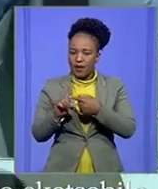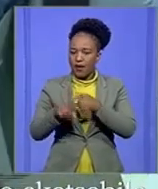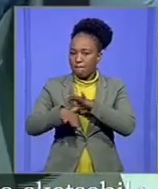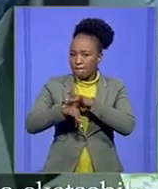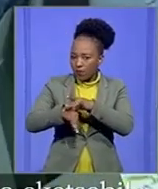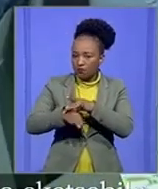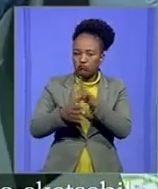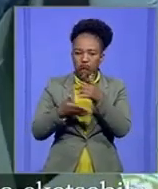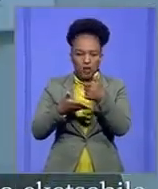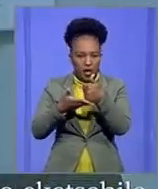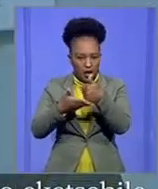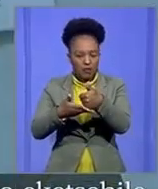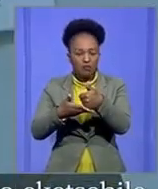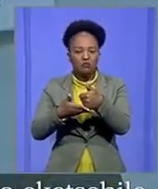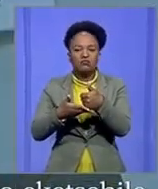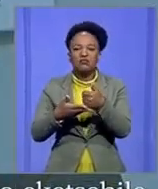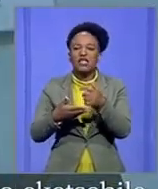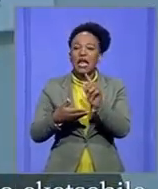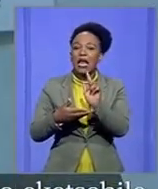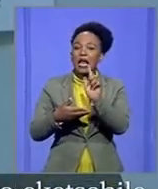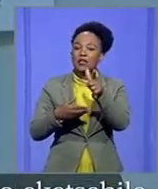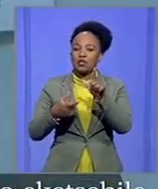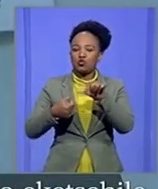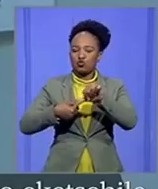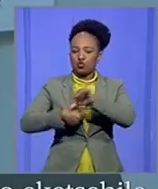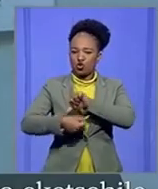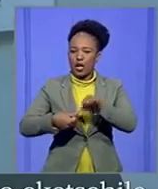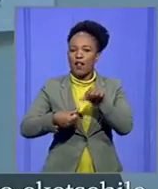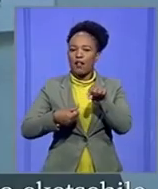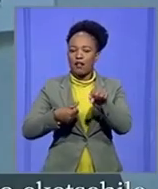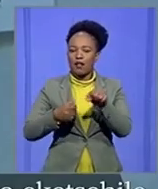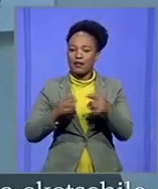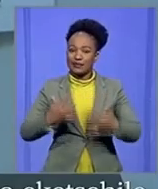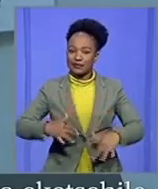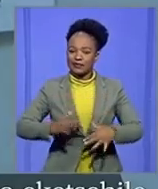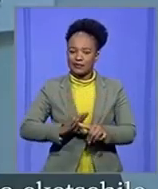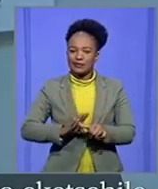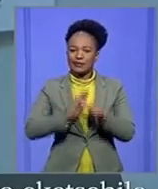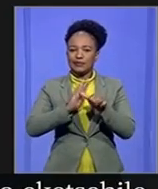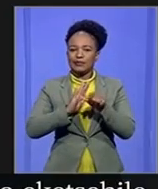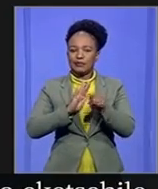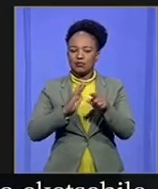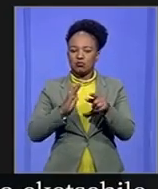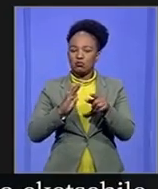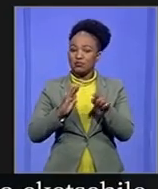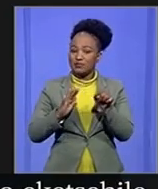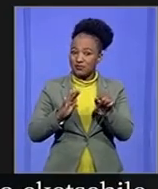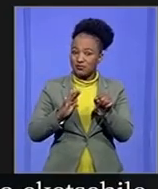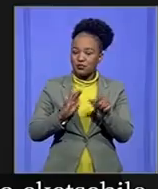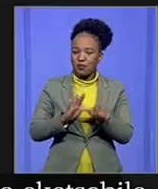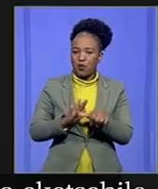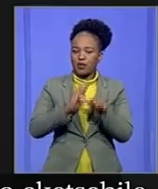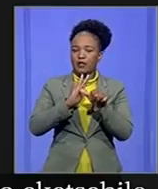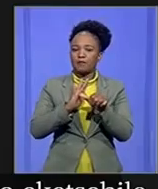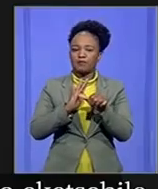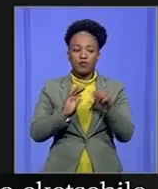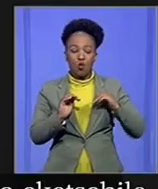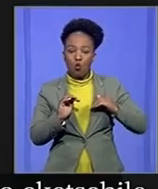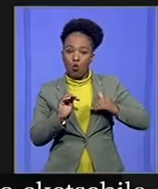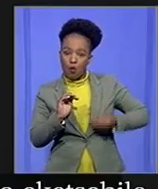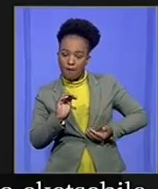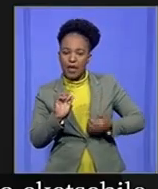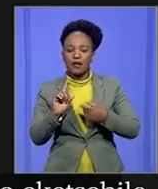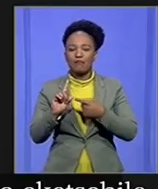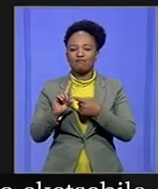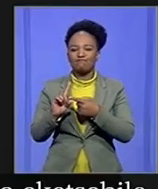more than the social, which really is the underground or the underlying factor. The woman ends up